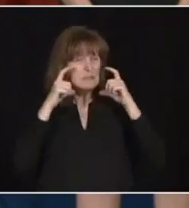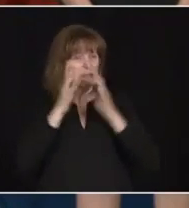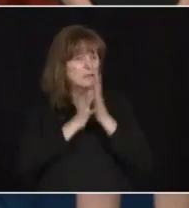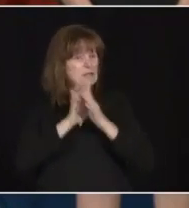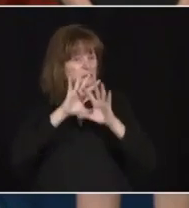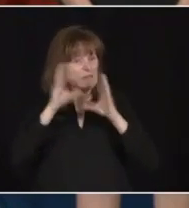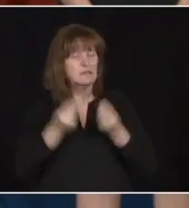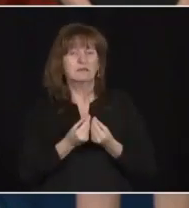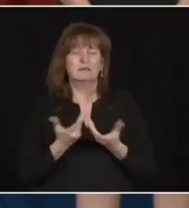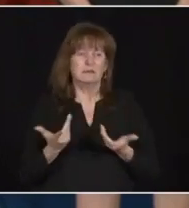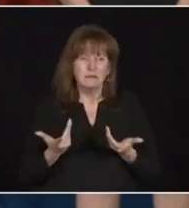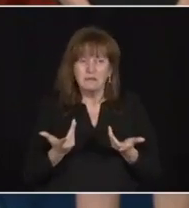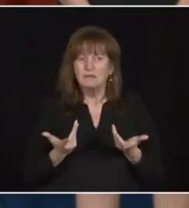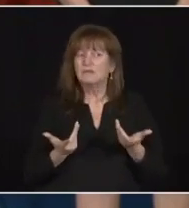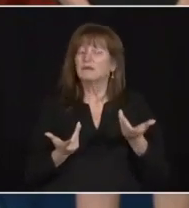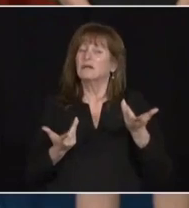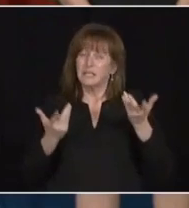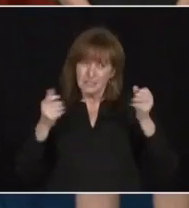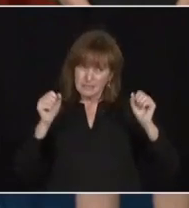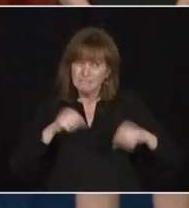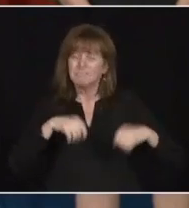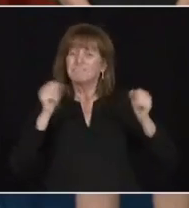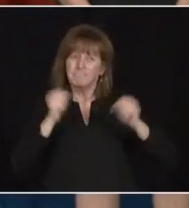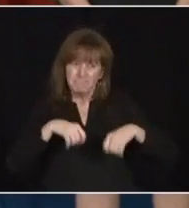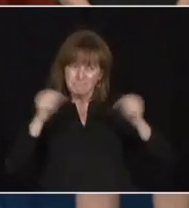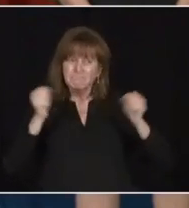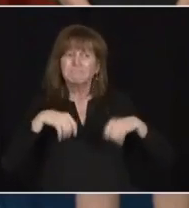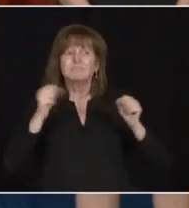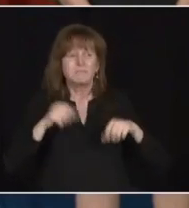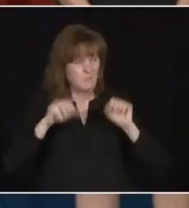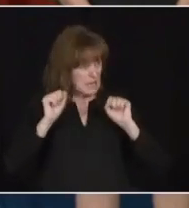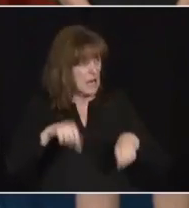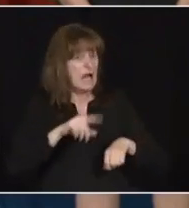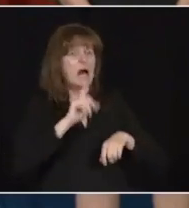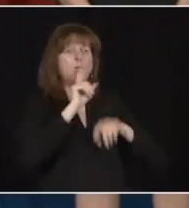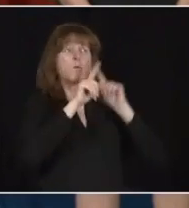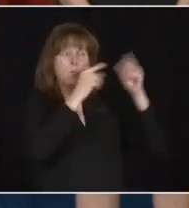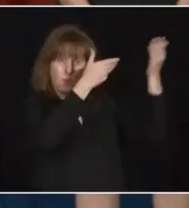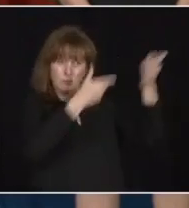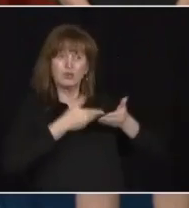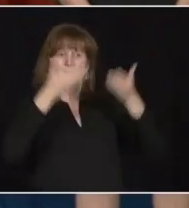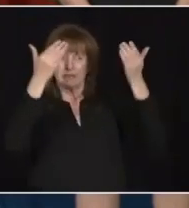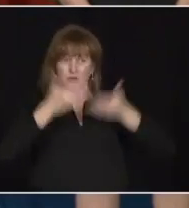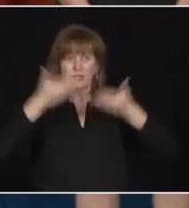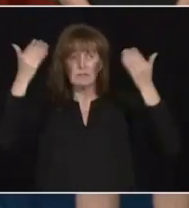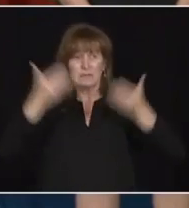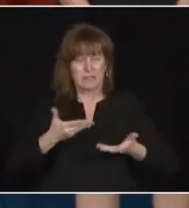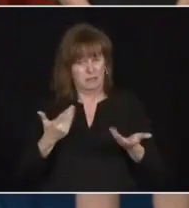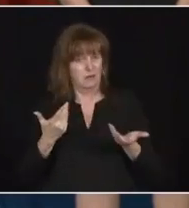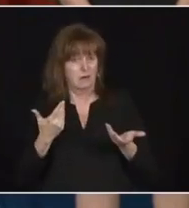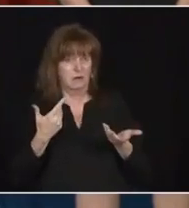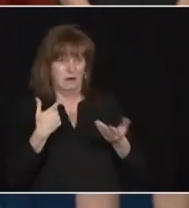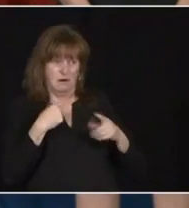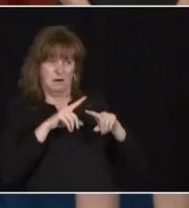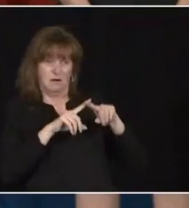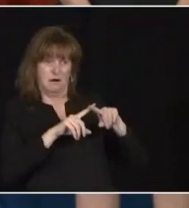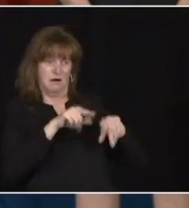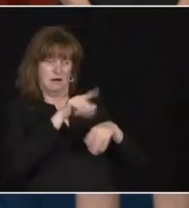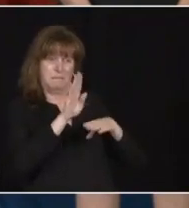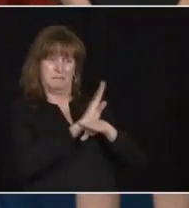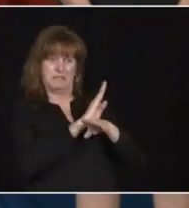me they're okay. They can get it in. So I'm relying on the retail association and